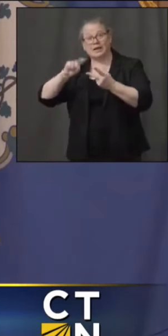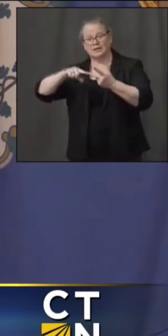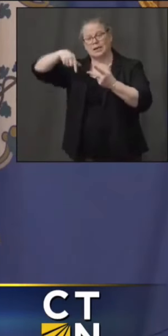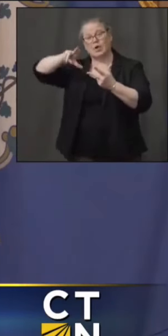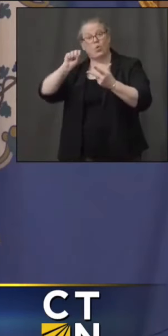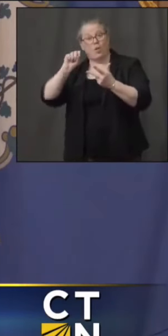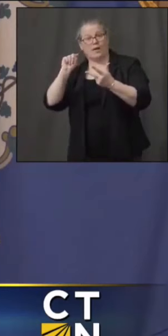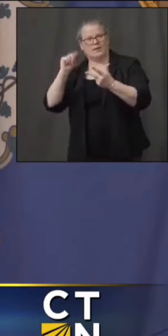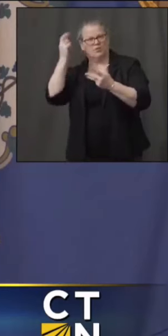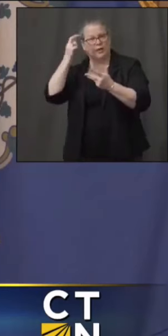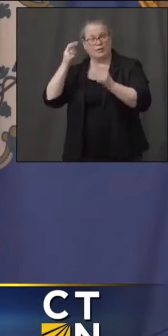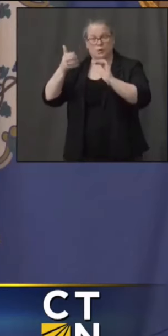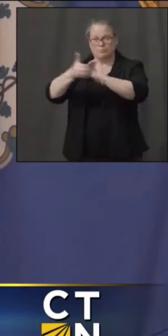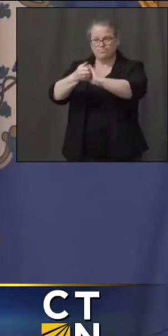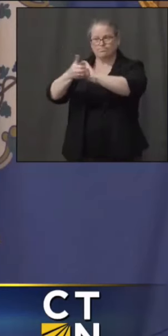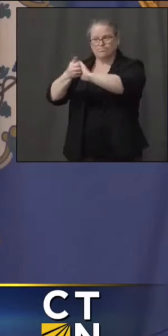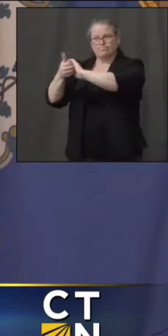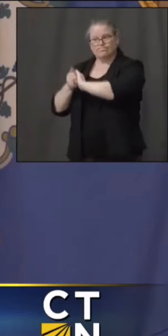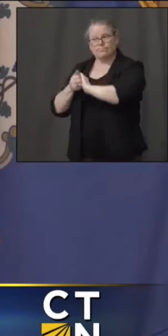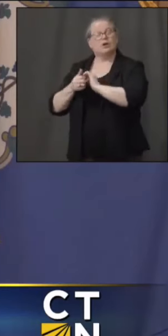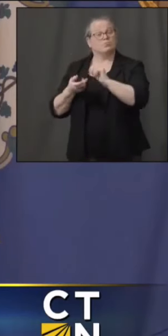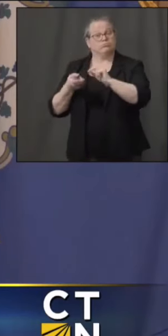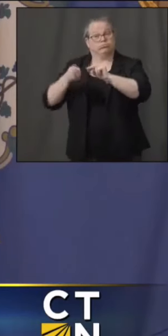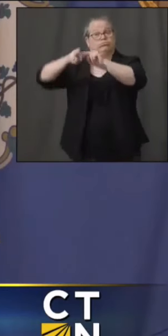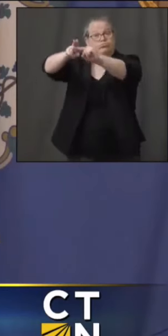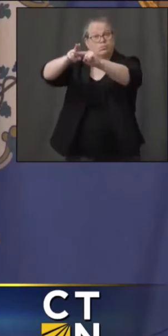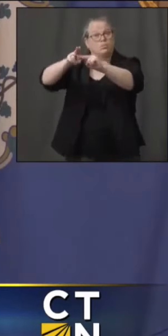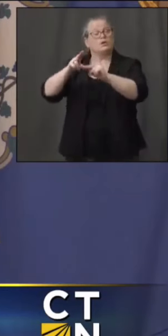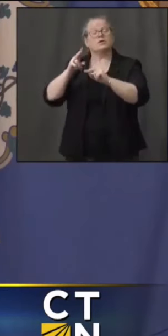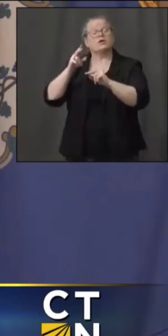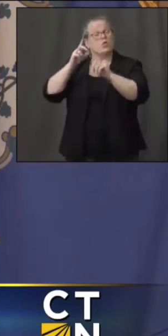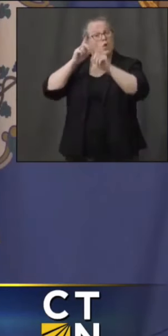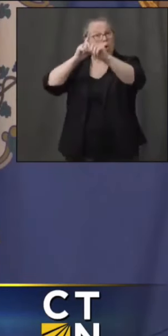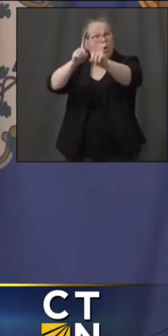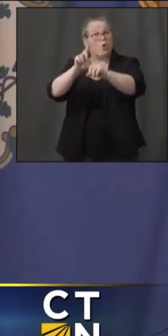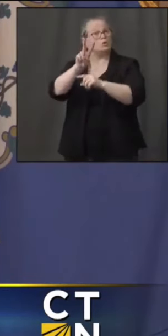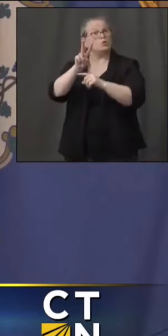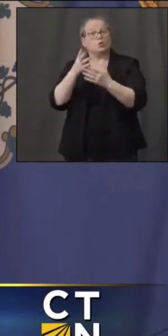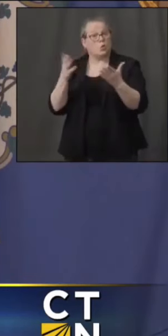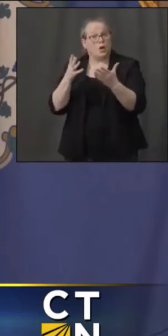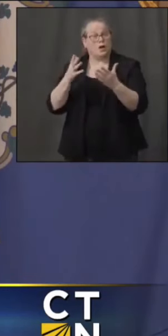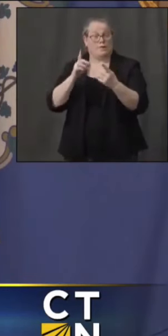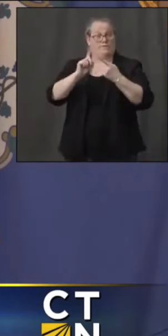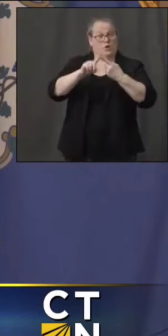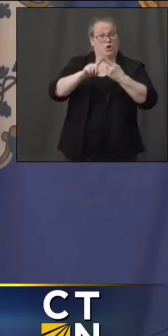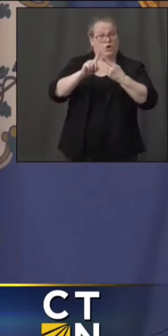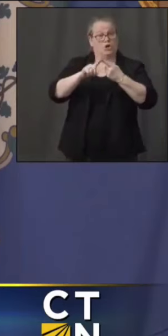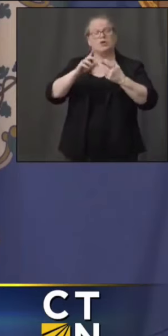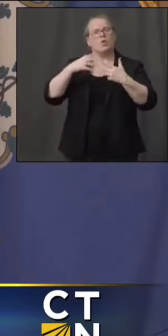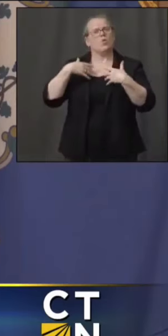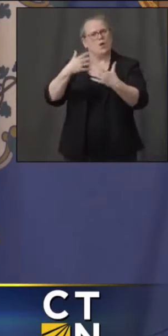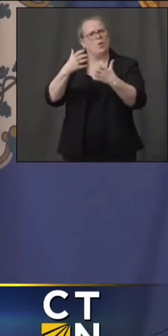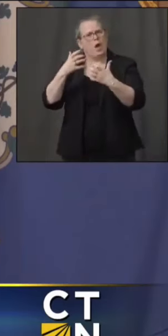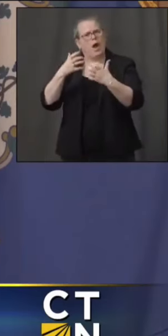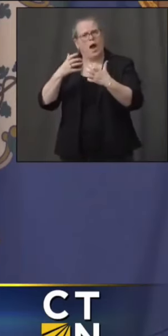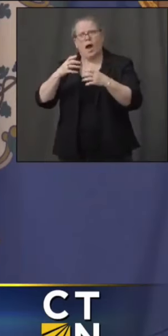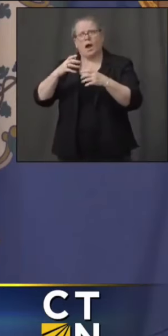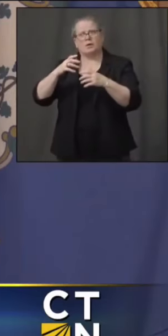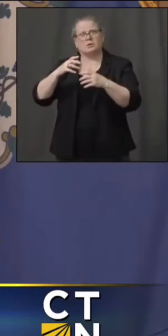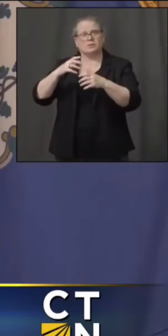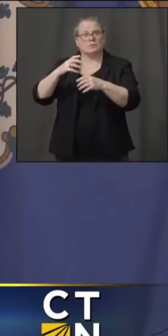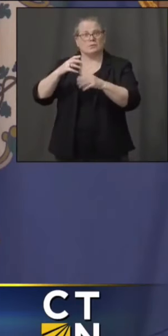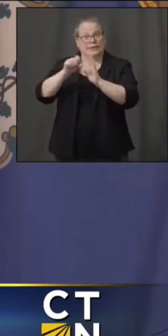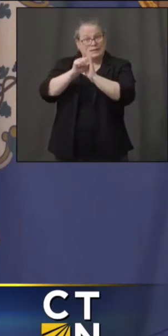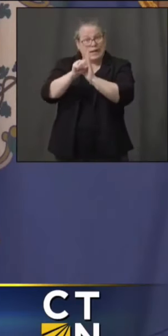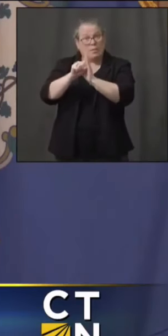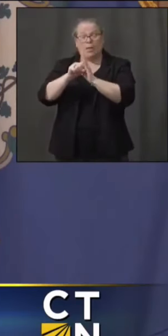accomplish two things. As Paz was talking about previously, speed up the turnaround time on that. Obviously, the Abbott lab test is nice because that gets